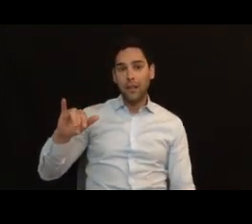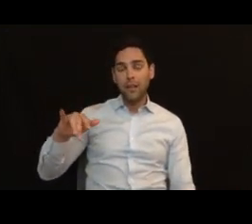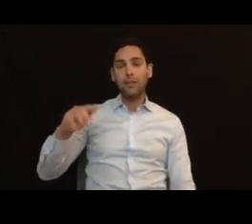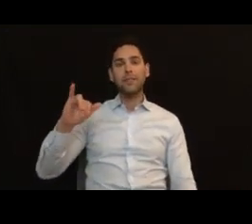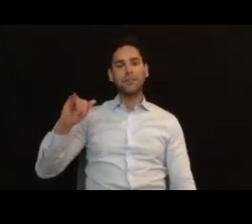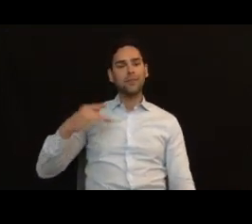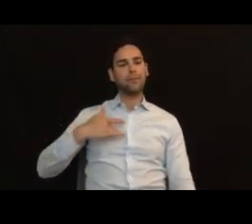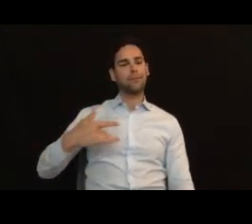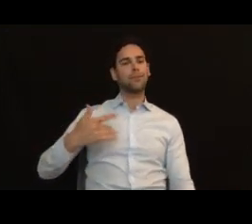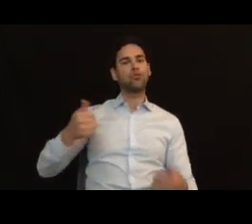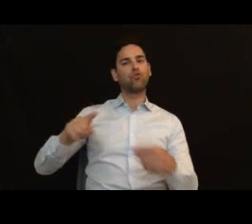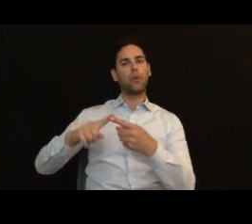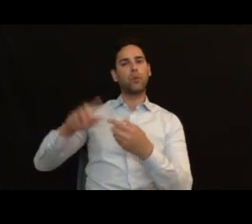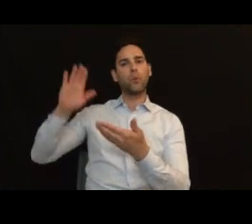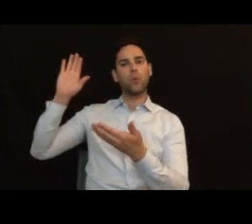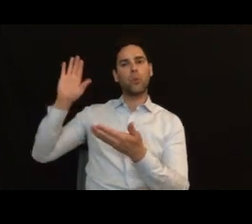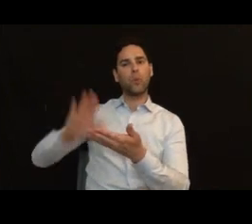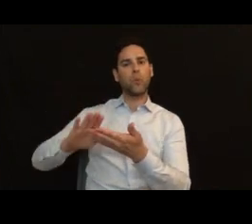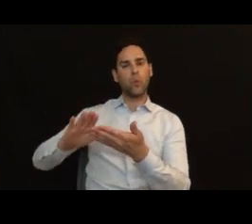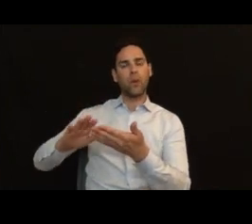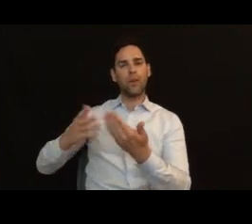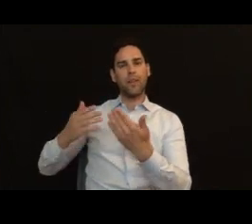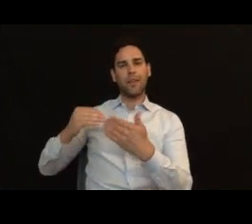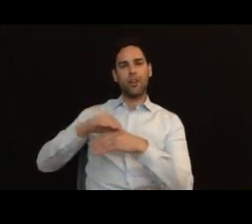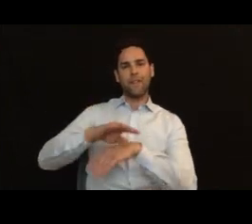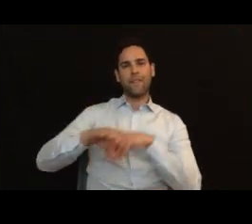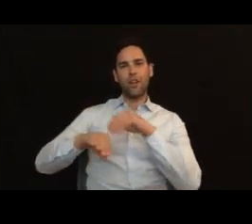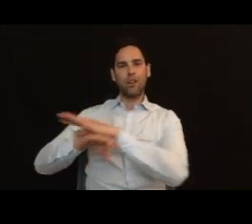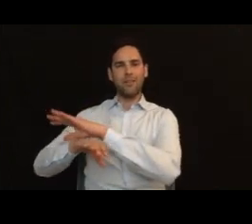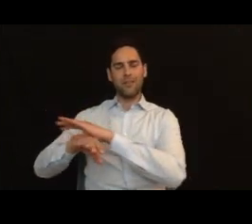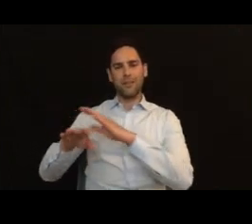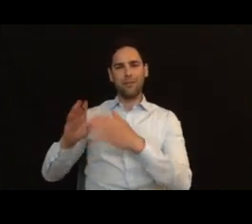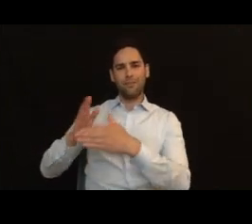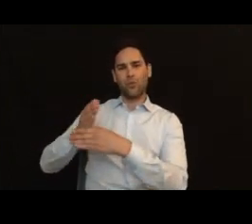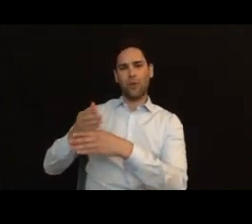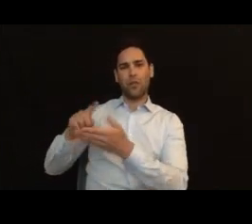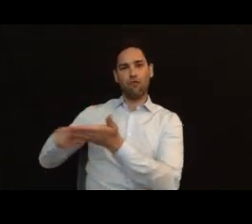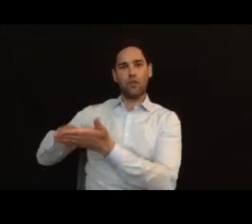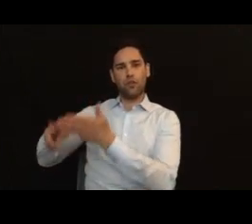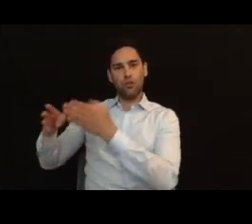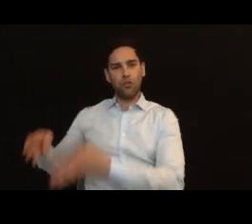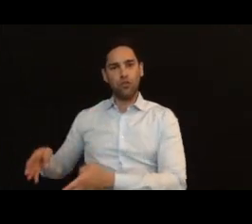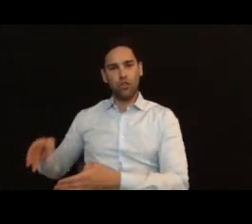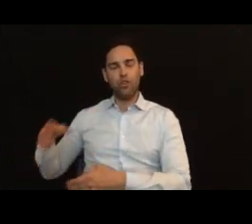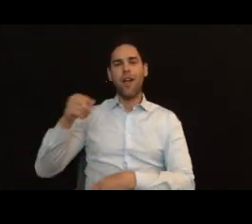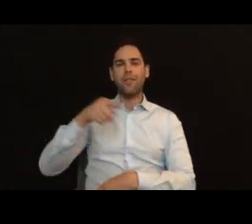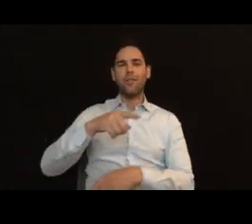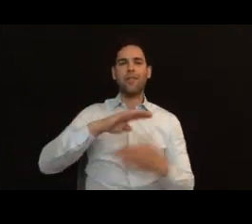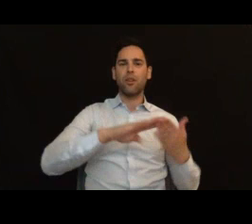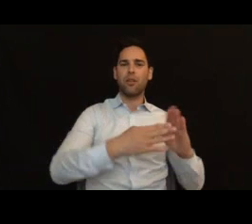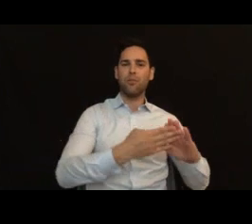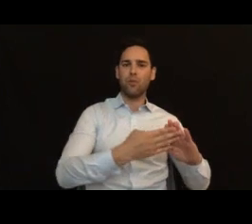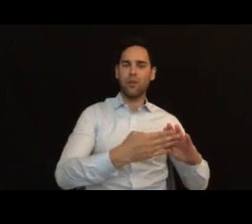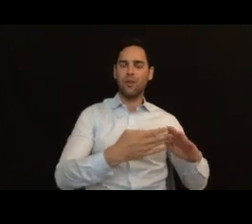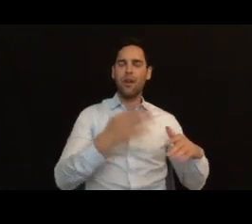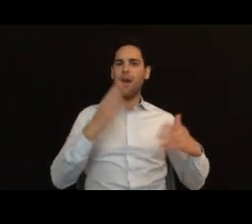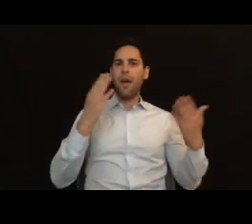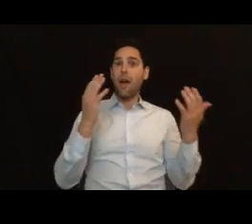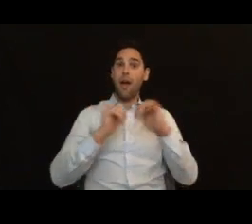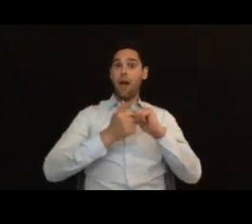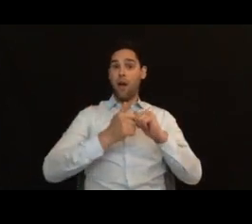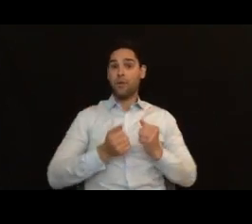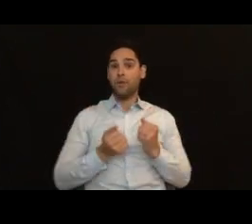interference between the own researcher's positionality and the positionality of the people in the community by spending enough time with the people in the community so